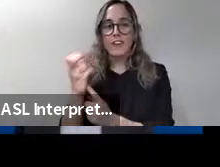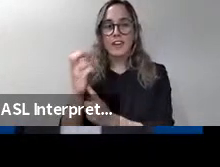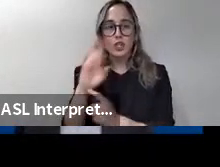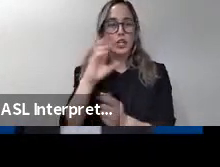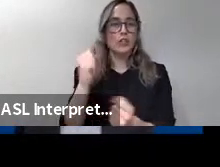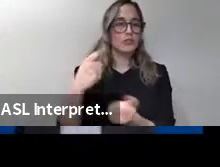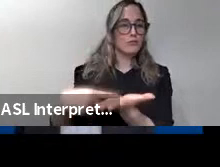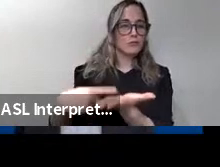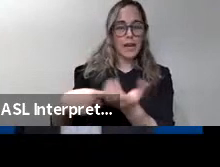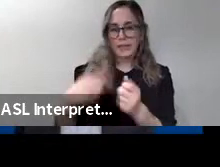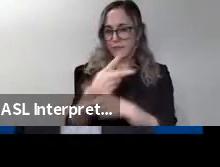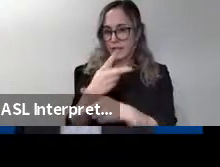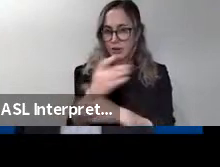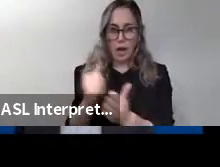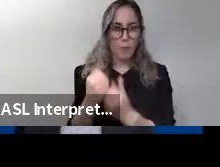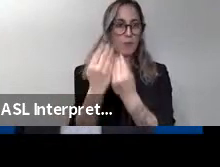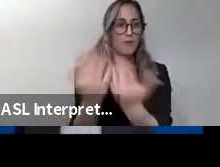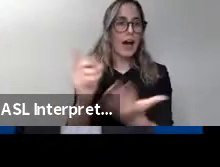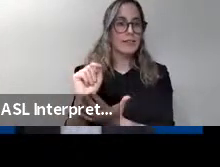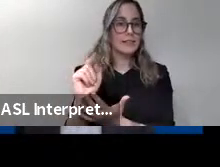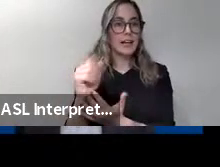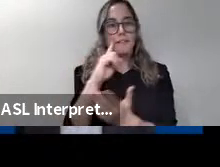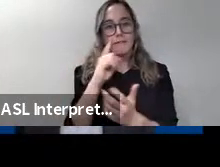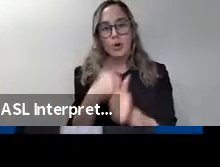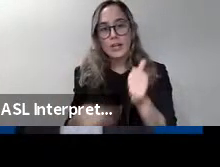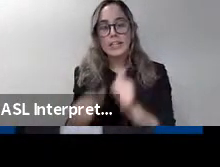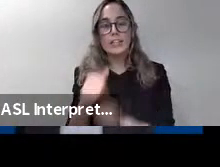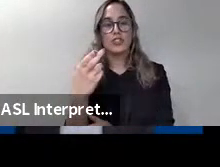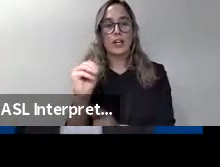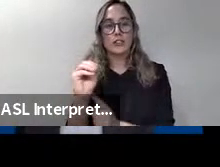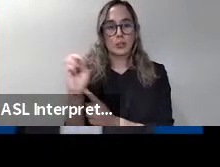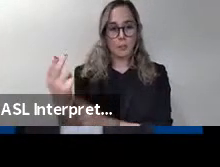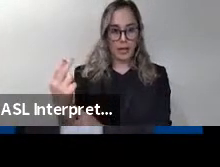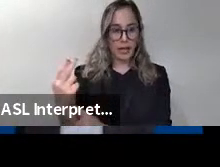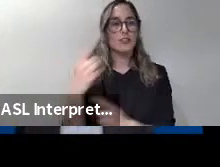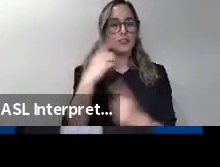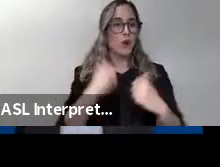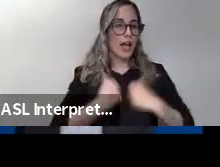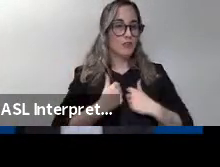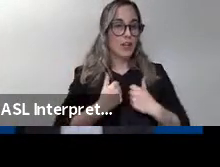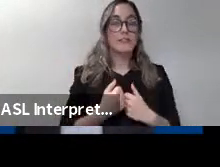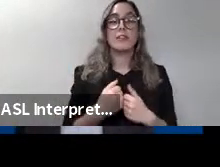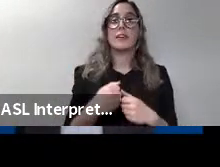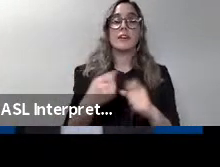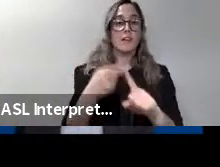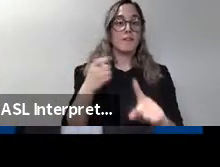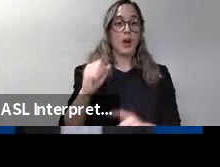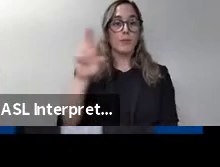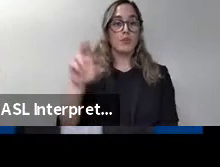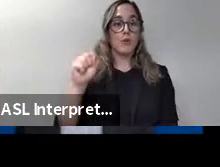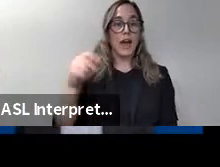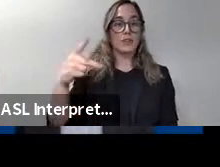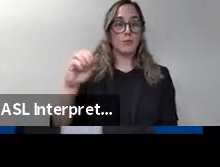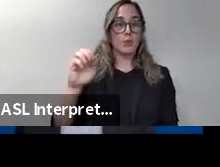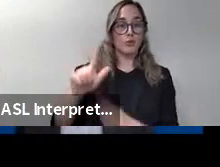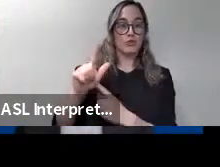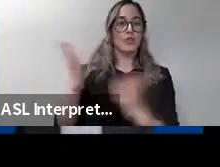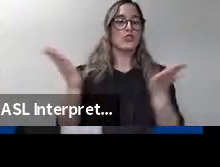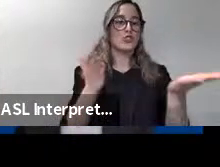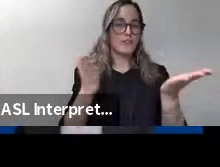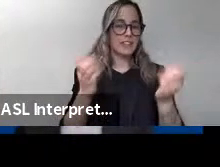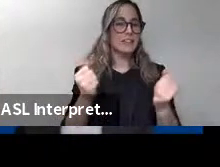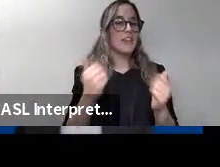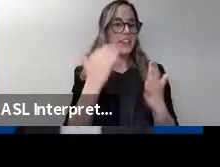addresses within the noise contours developed by HMMH. The address lists are sourced from the United States Postal Service and are the most complete